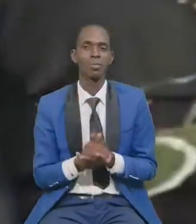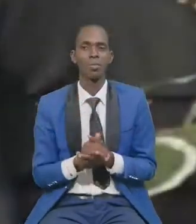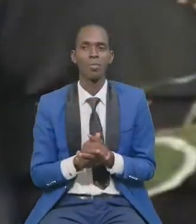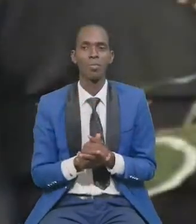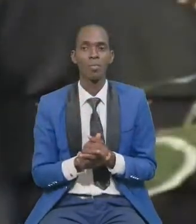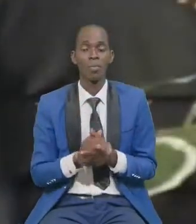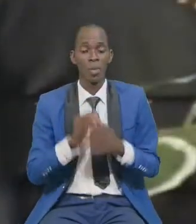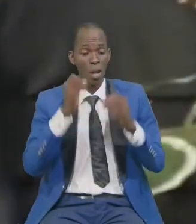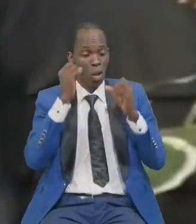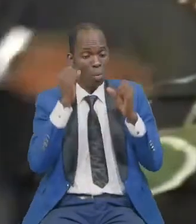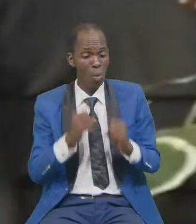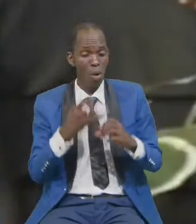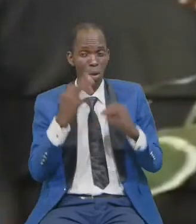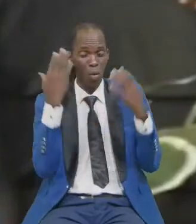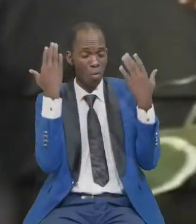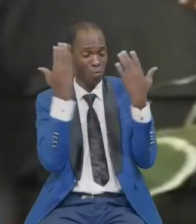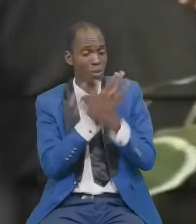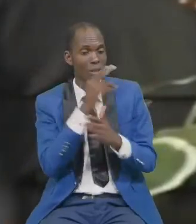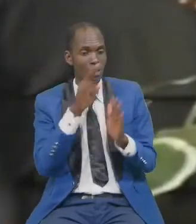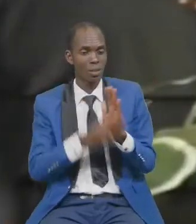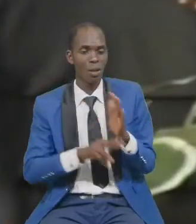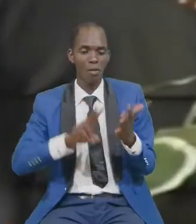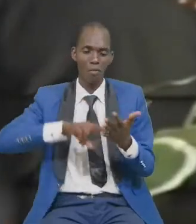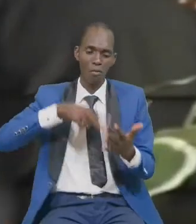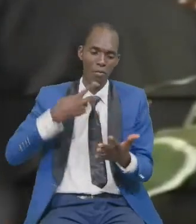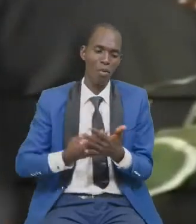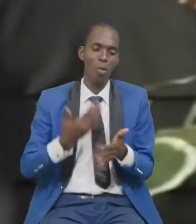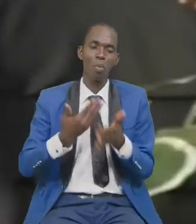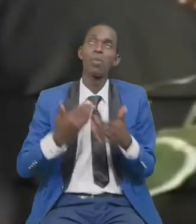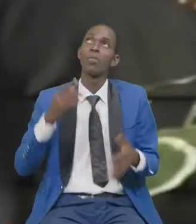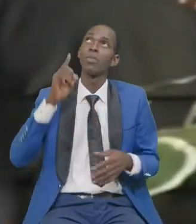Powers of darkness fall before you.